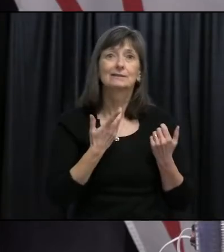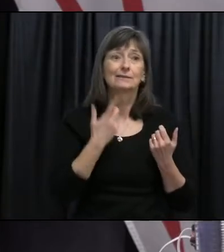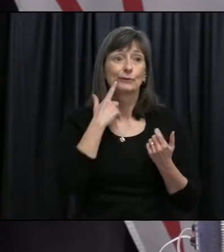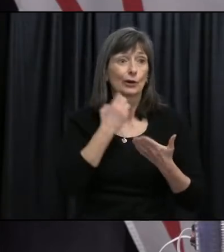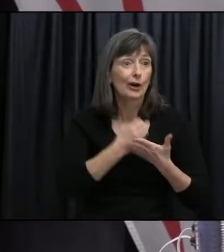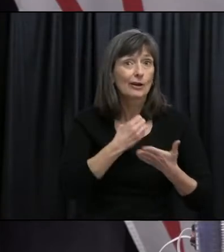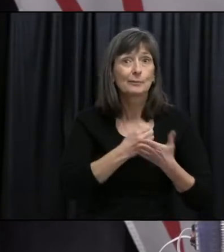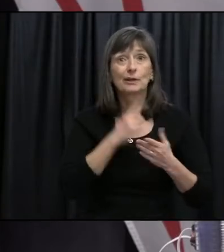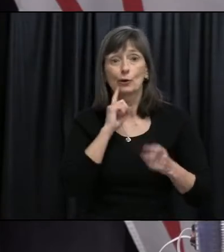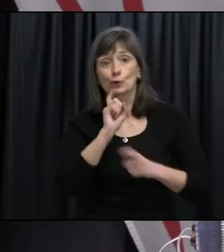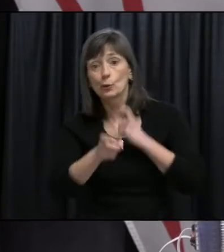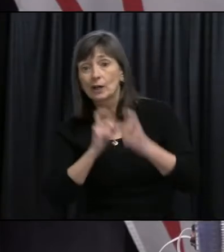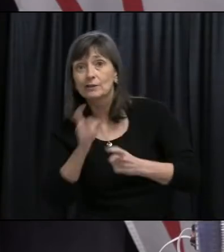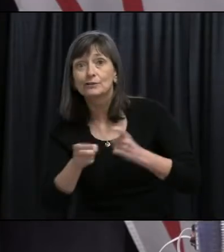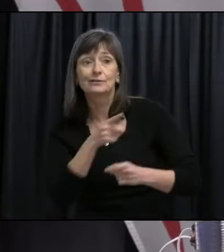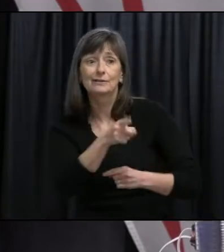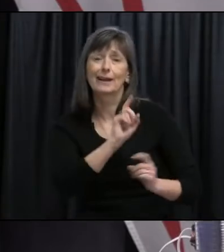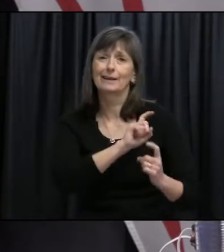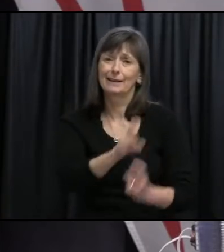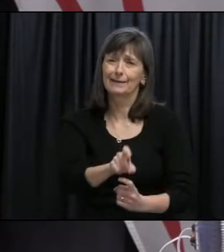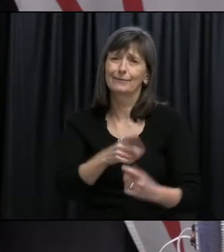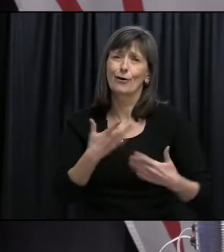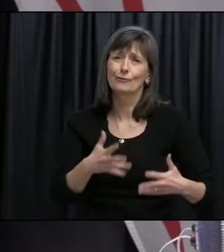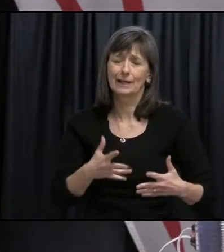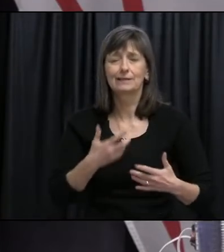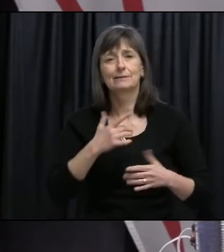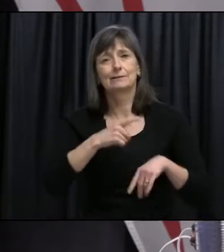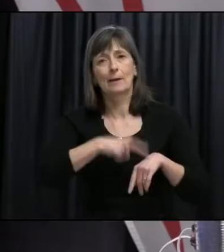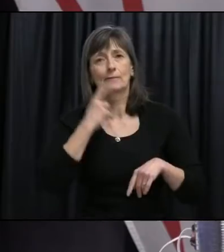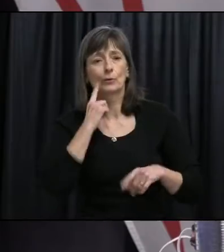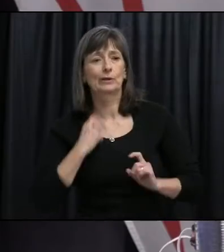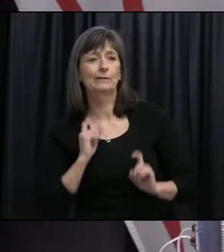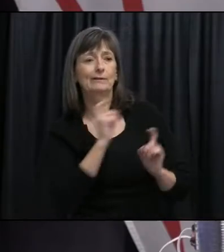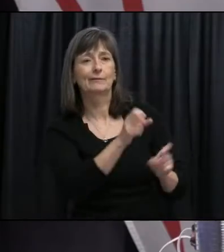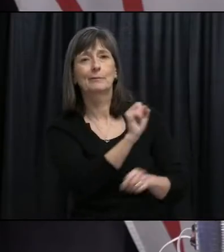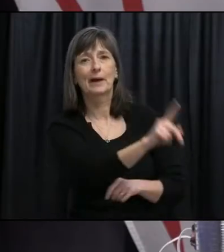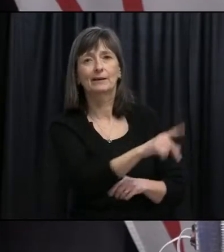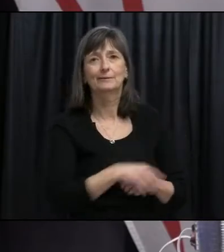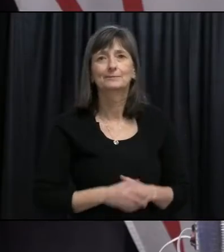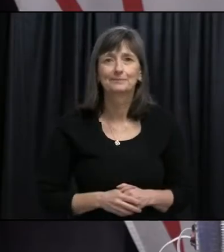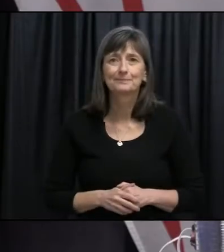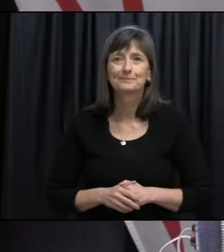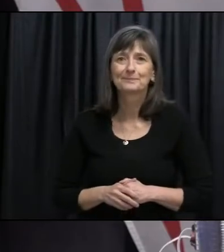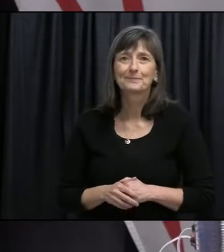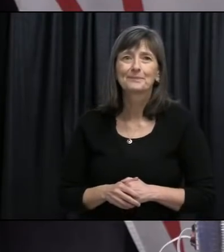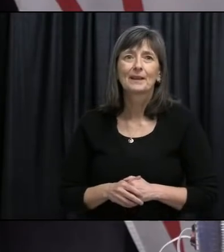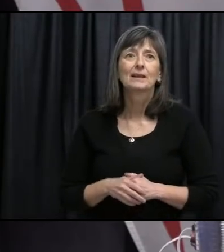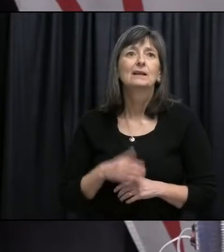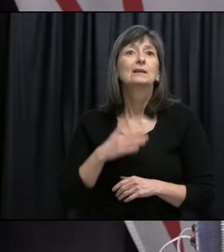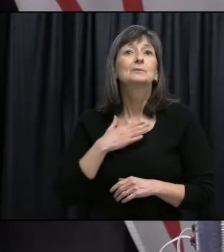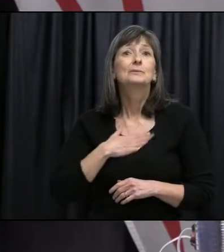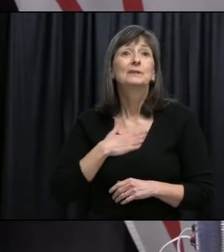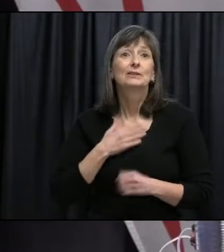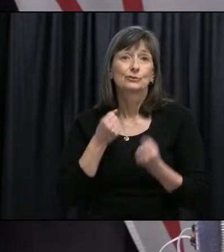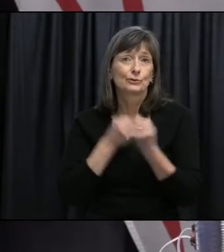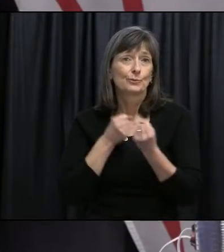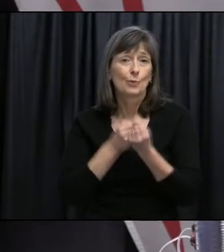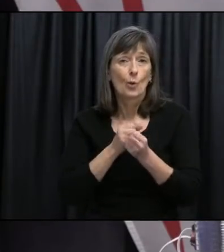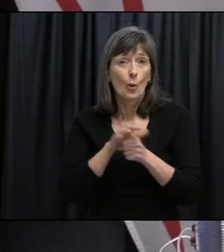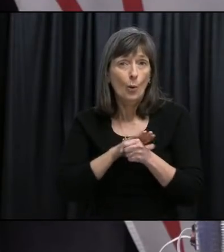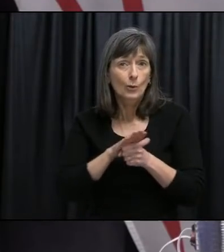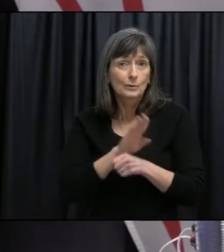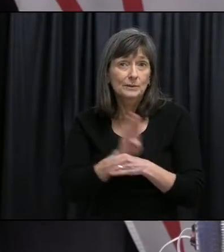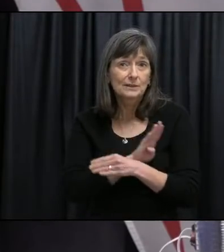the economy or charitable organizations, and now it's time for us to give back to them. So please be there to support your local